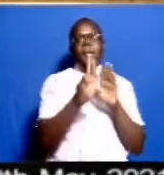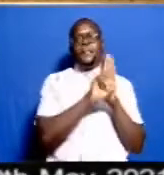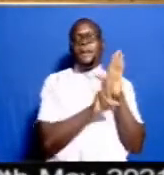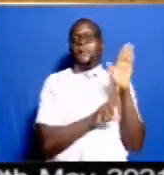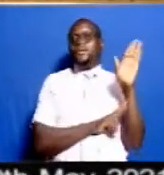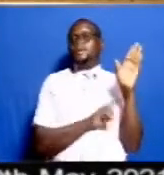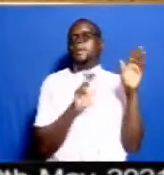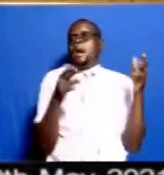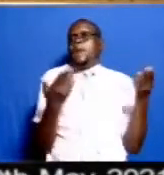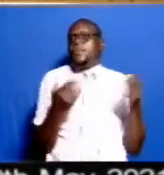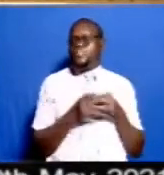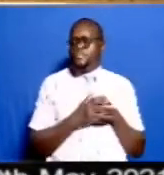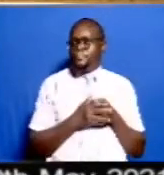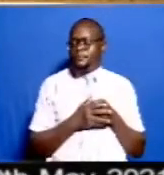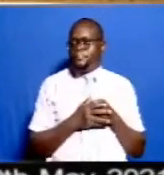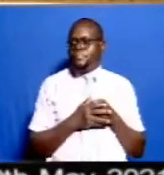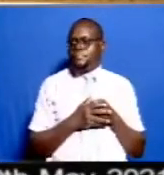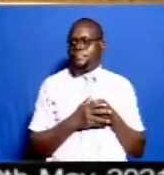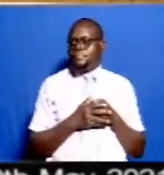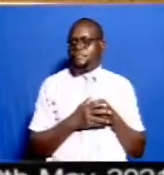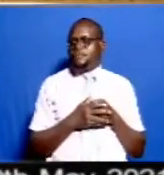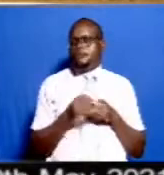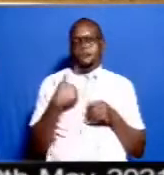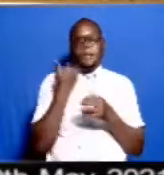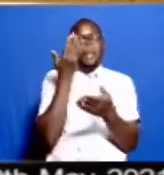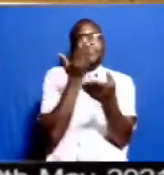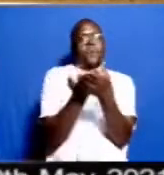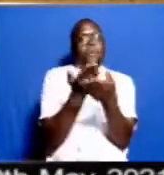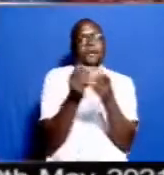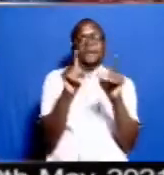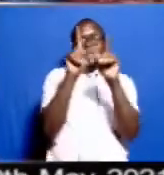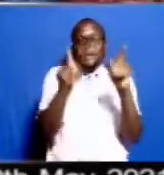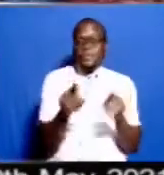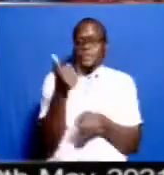orders? I have not even proposed the question.